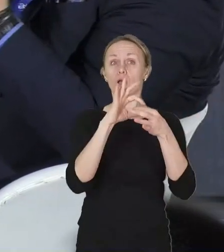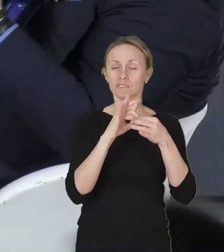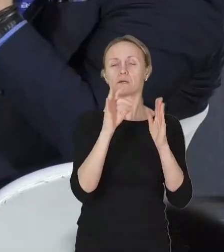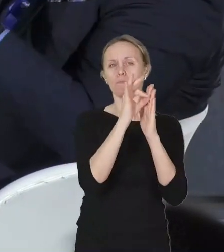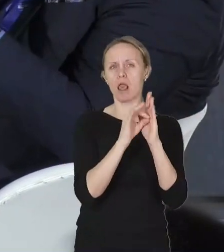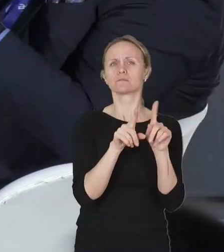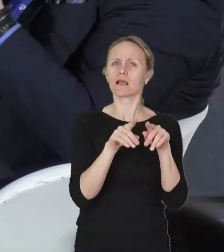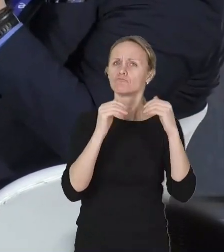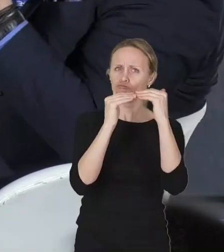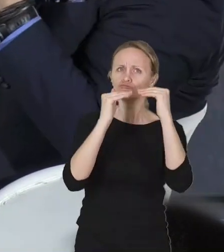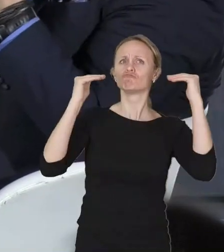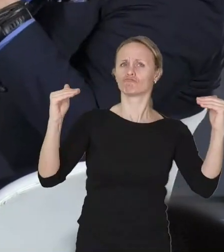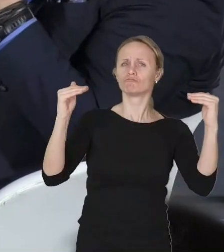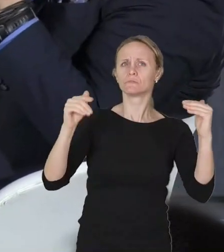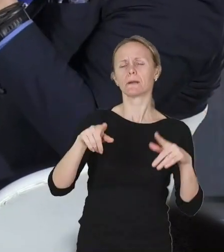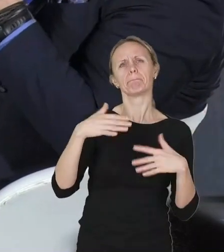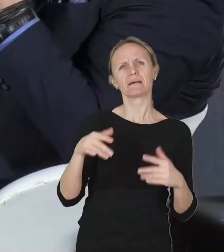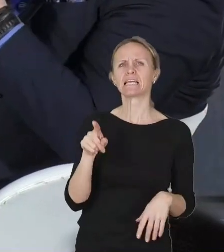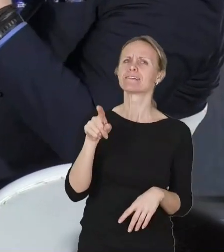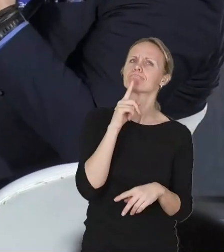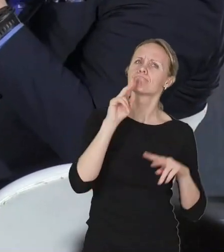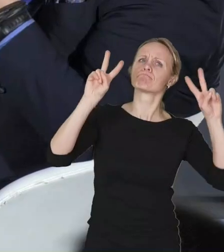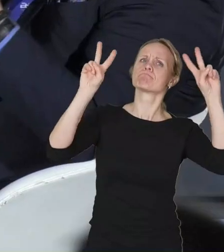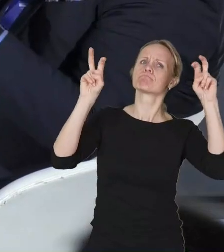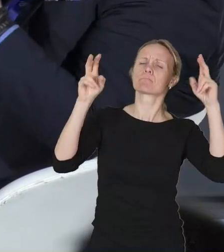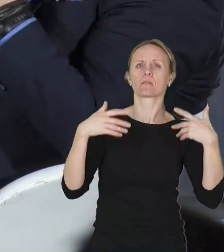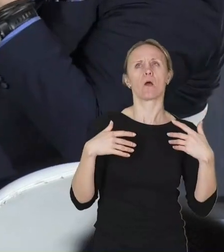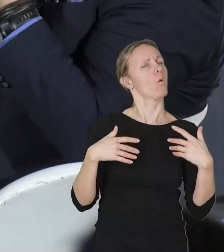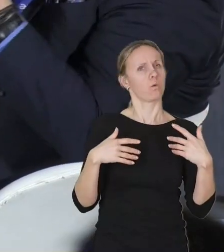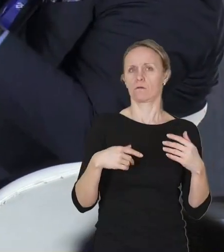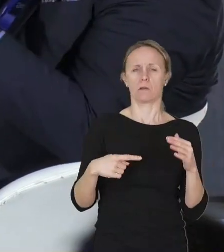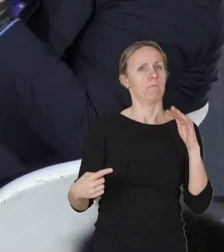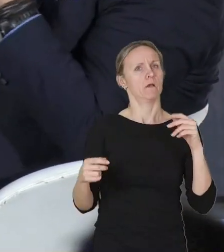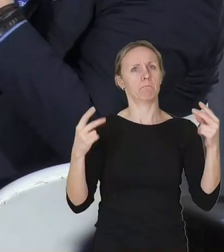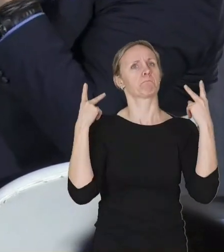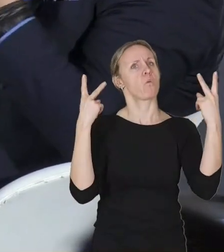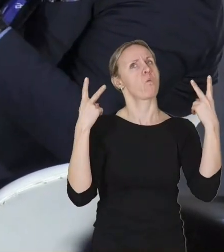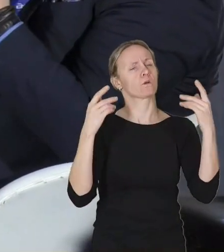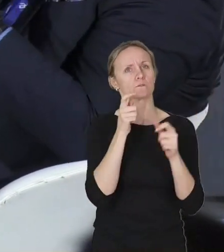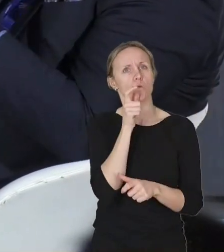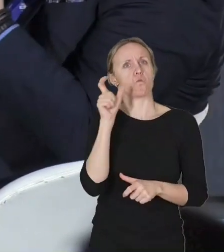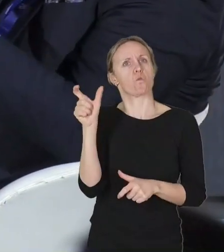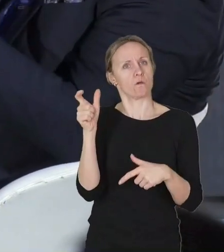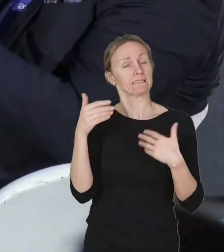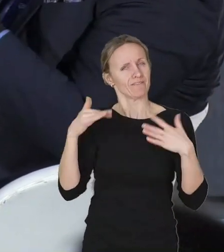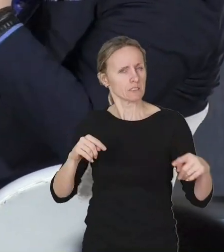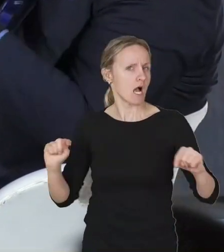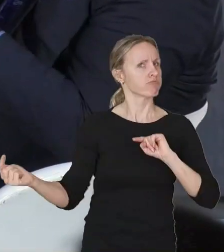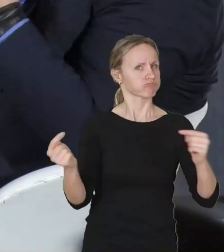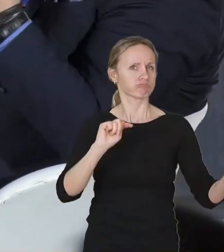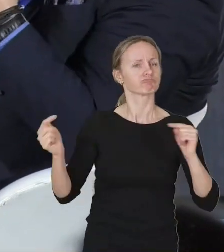important in public debate. Because the division of Polish plumber, of mechanics, was something important in the policy